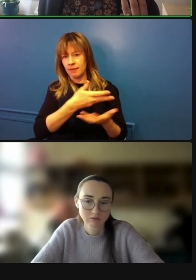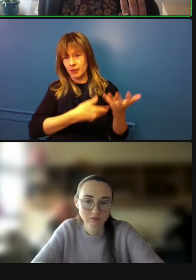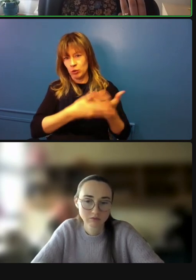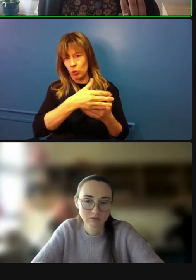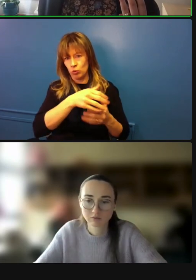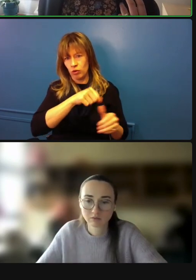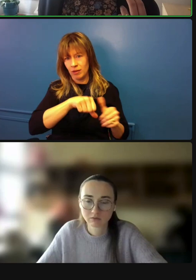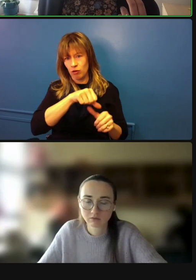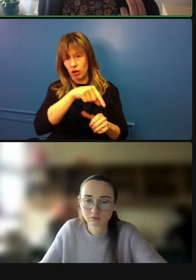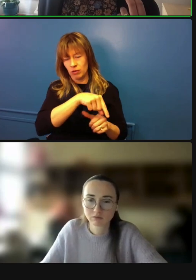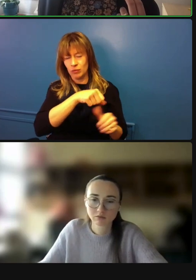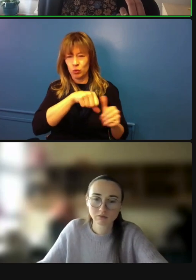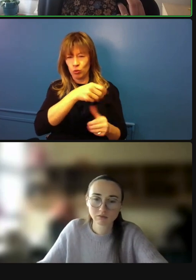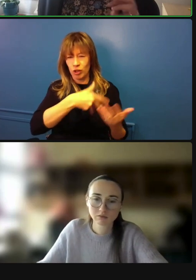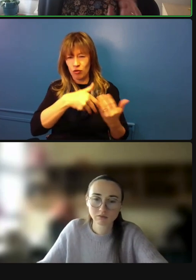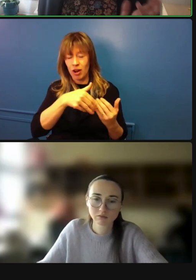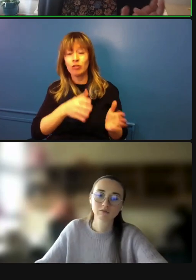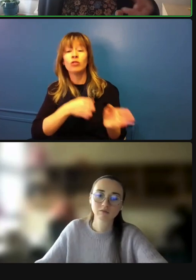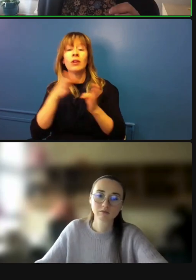which